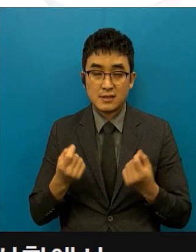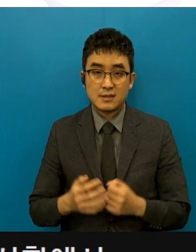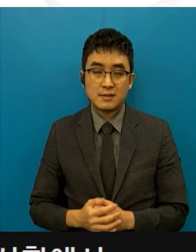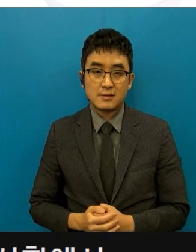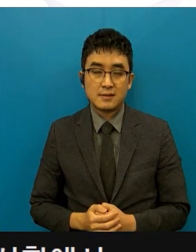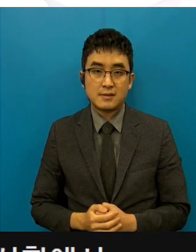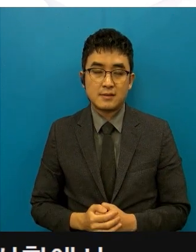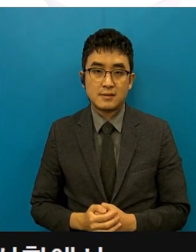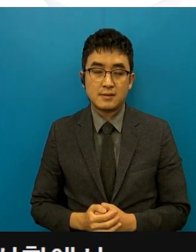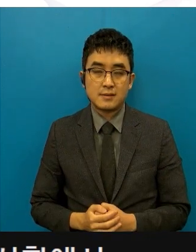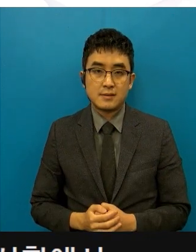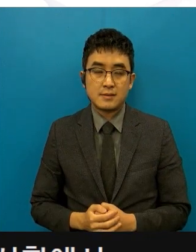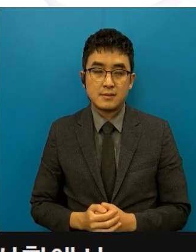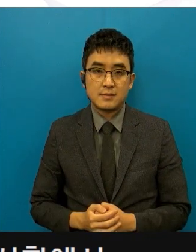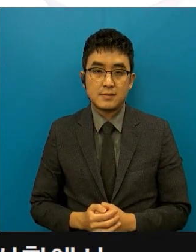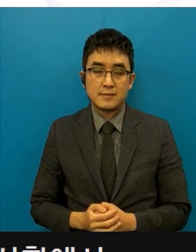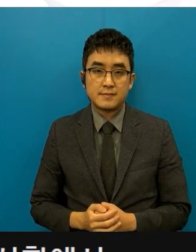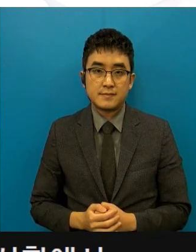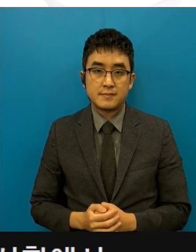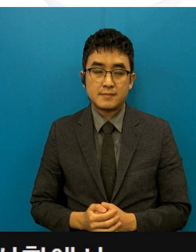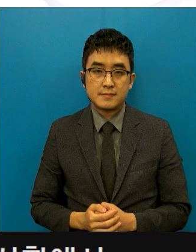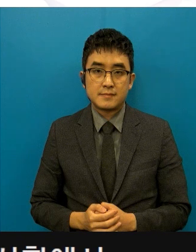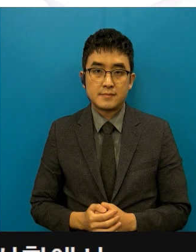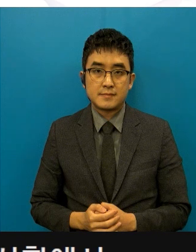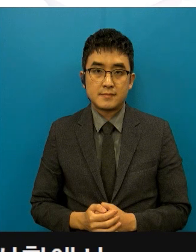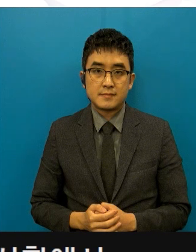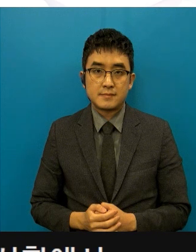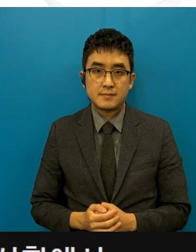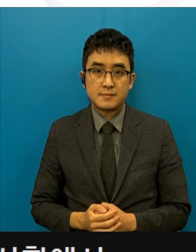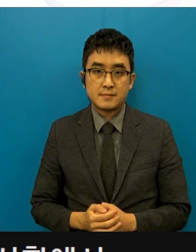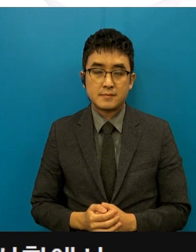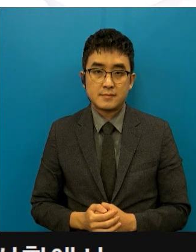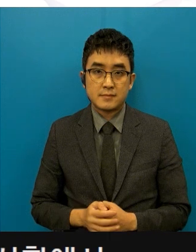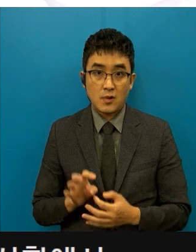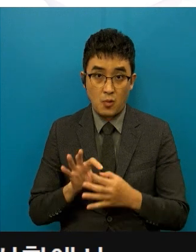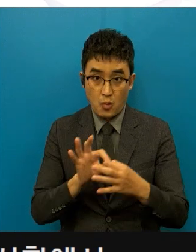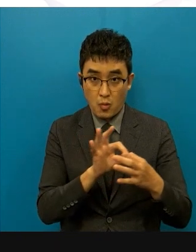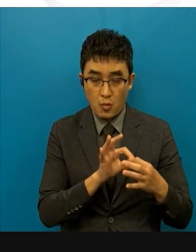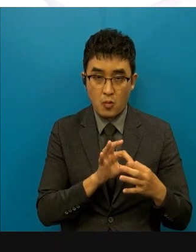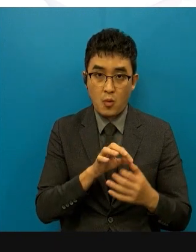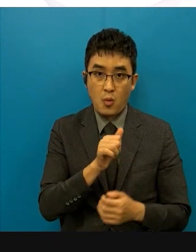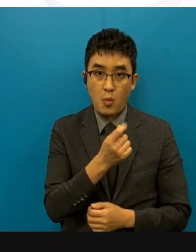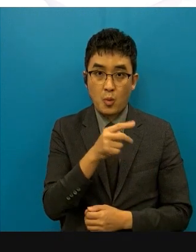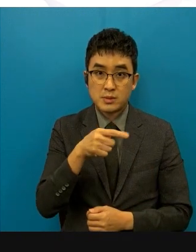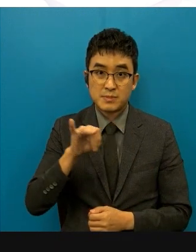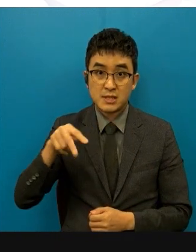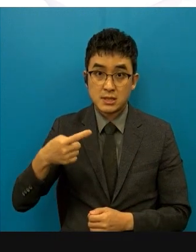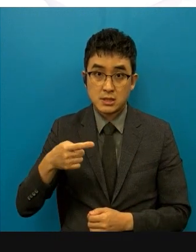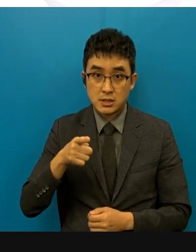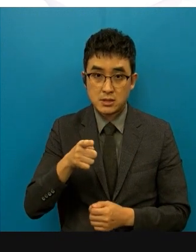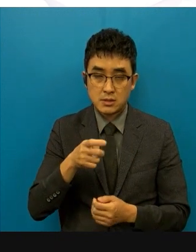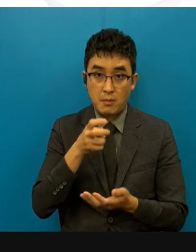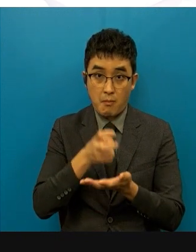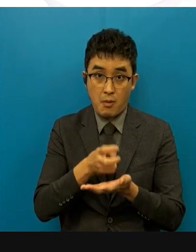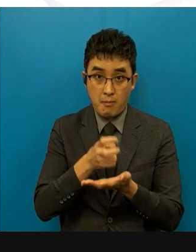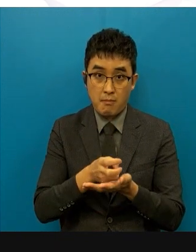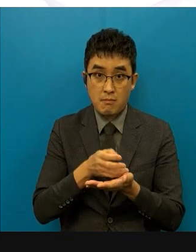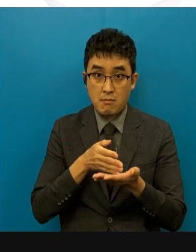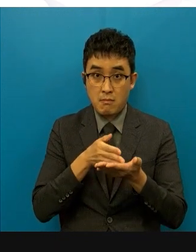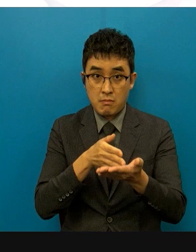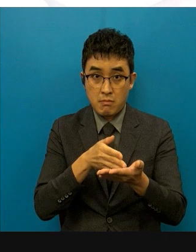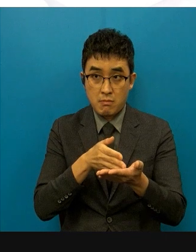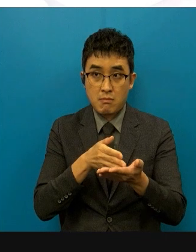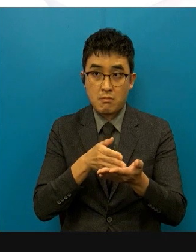years. Yes, we are attention in East Asian countries and